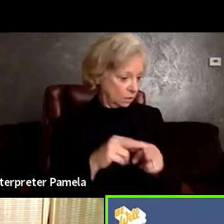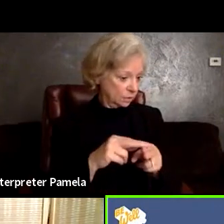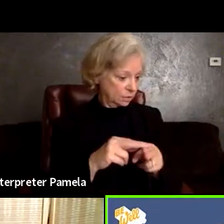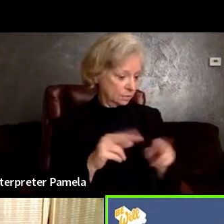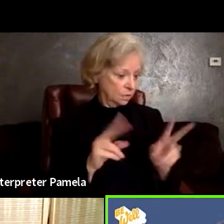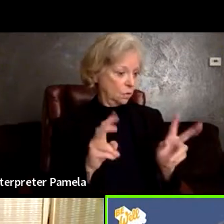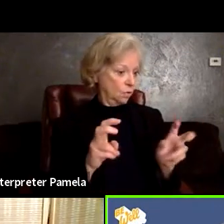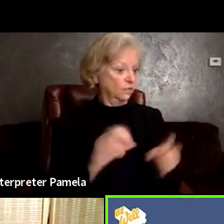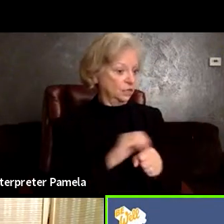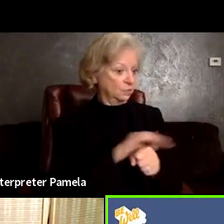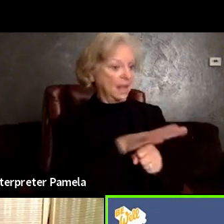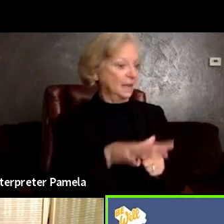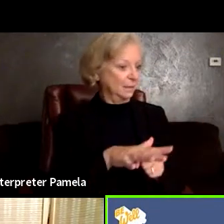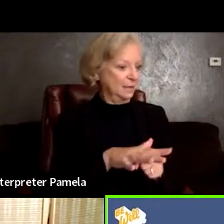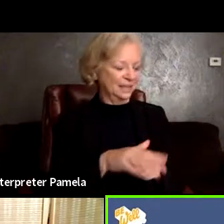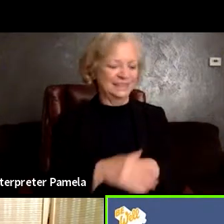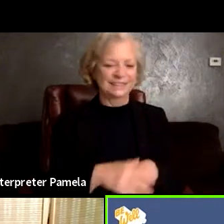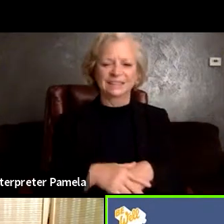mean, we're